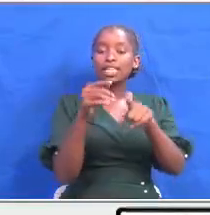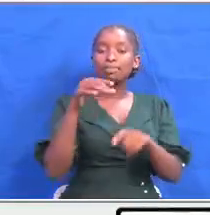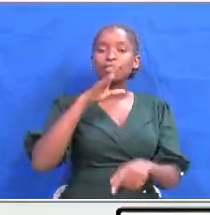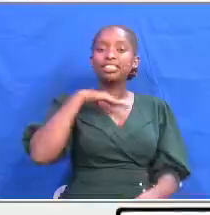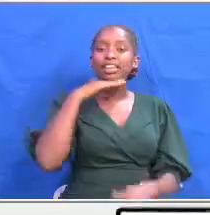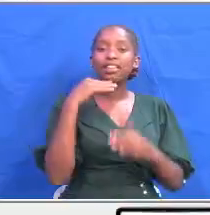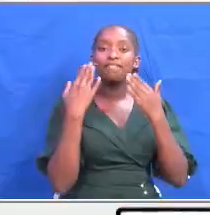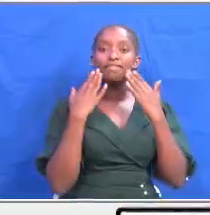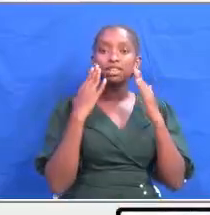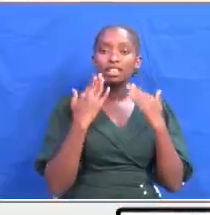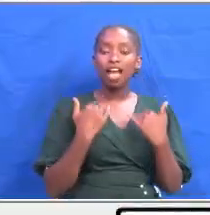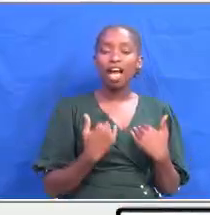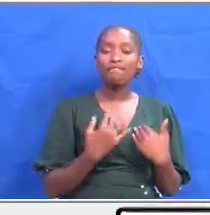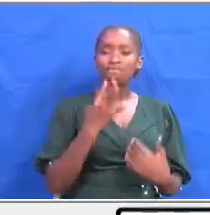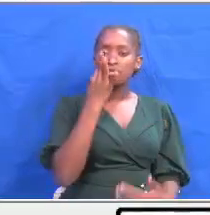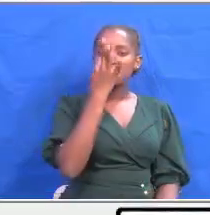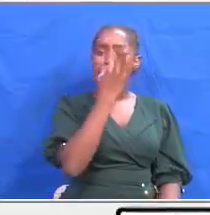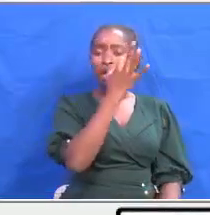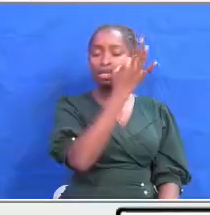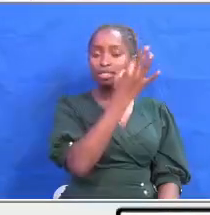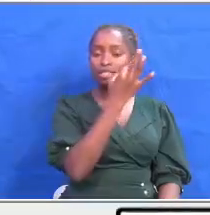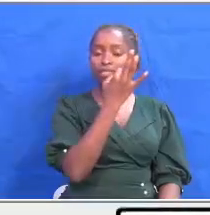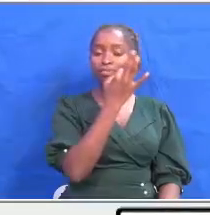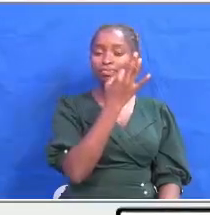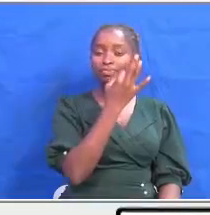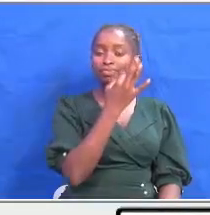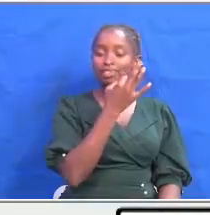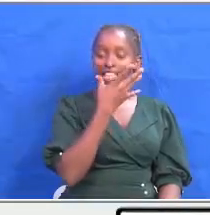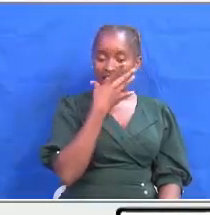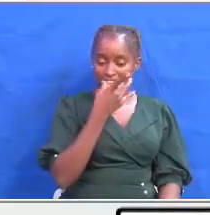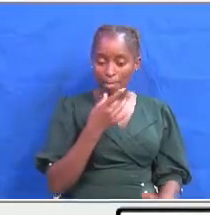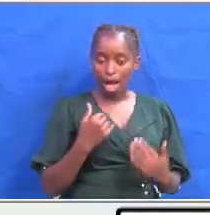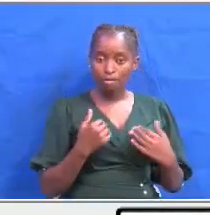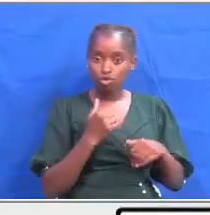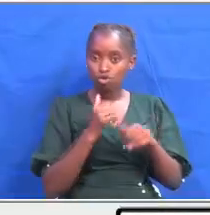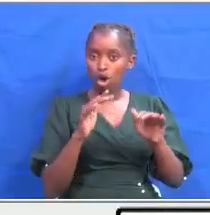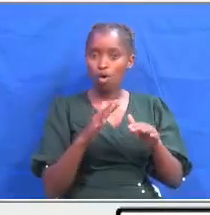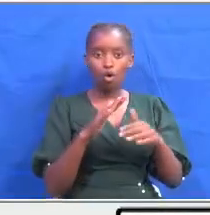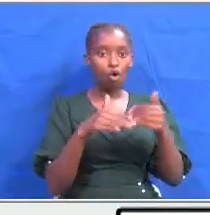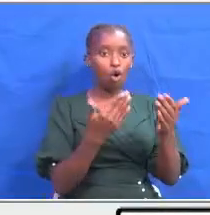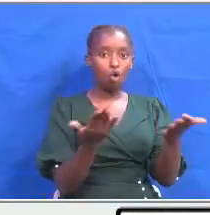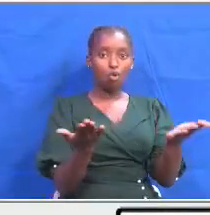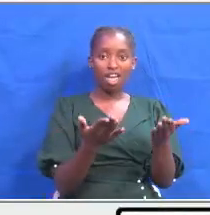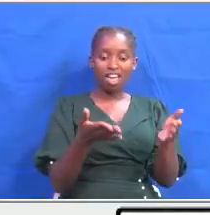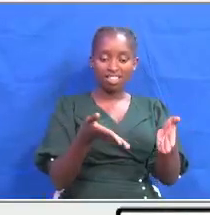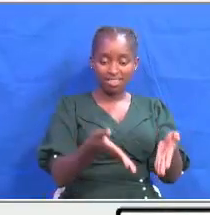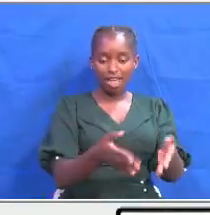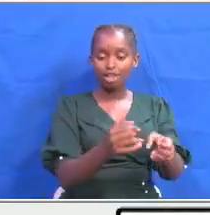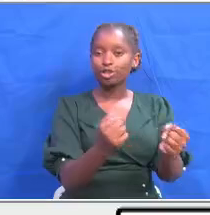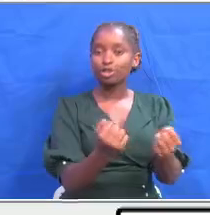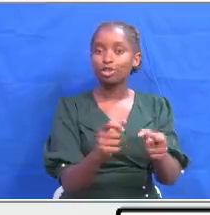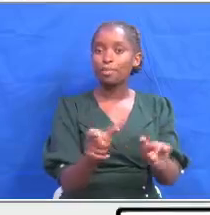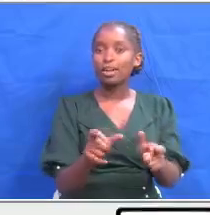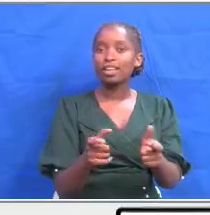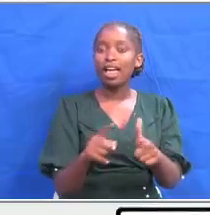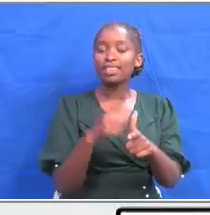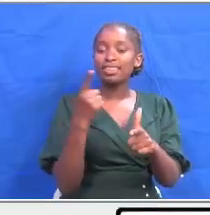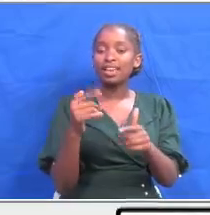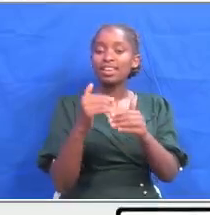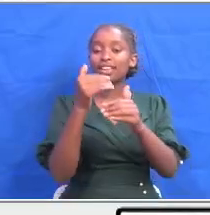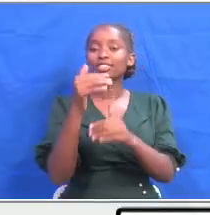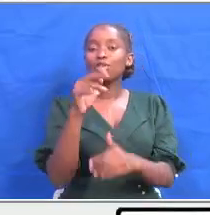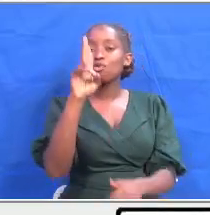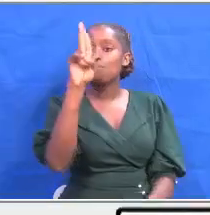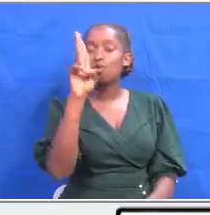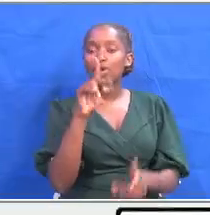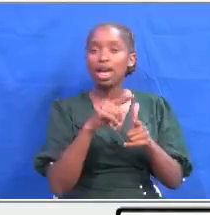you know, great economist. How did he handle his brother? I mean, it's all there on social media. Then you come to Uhuru Kenyatta, then now